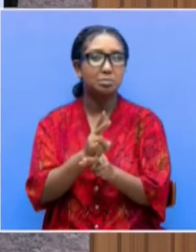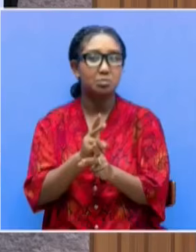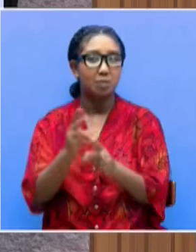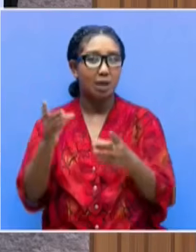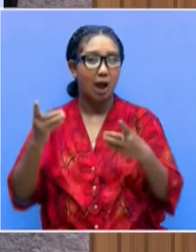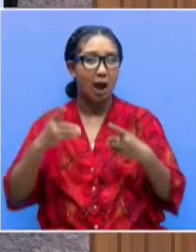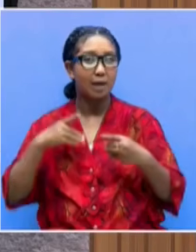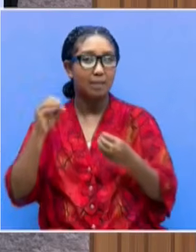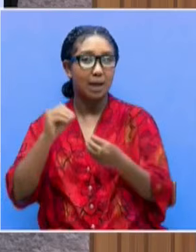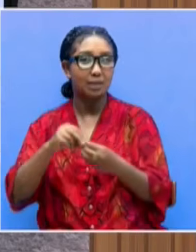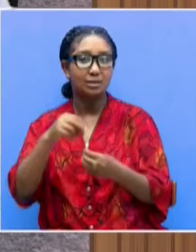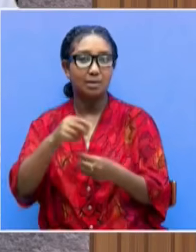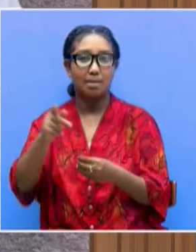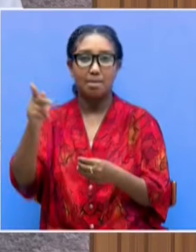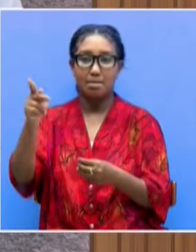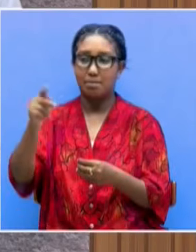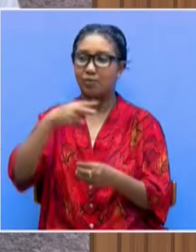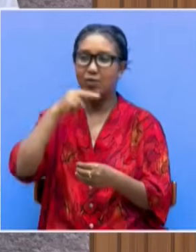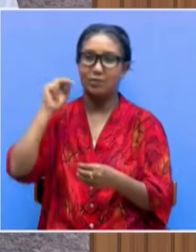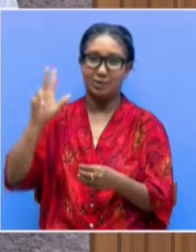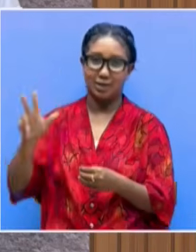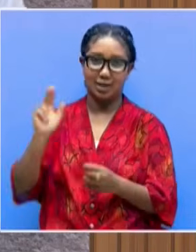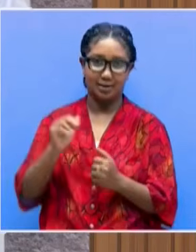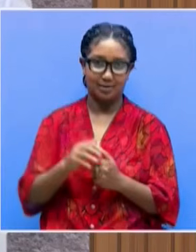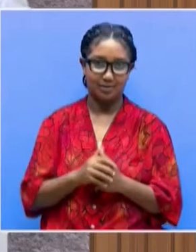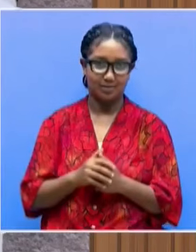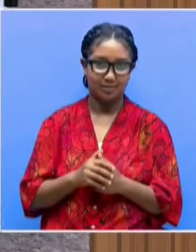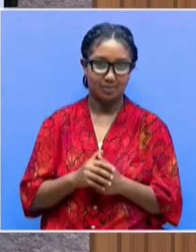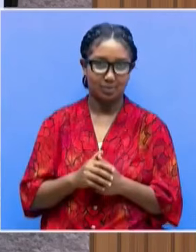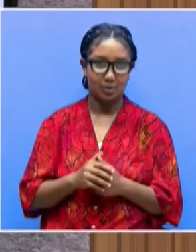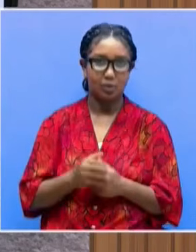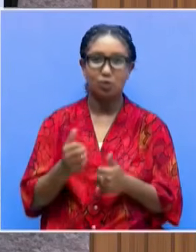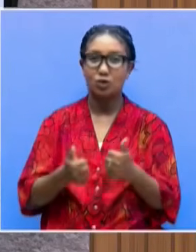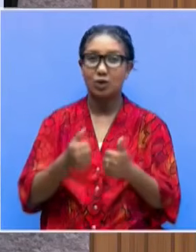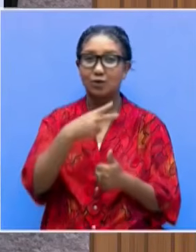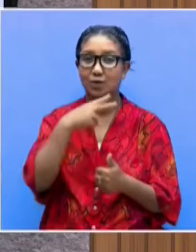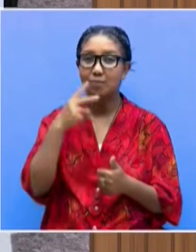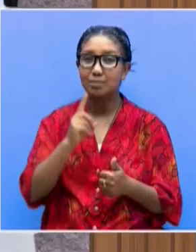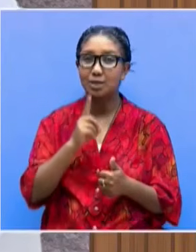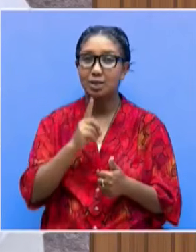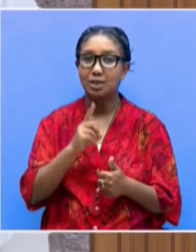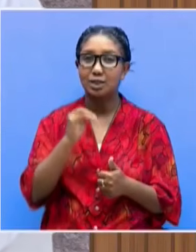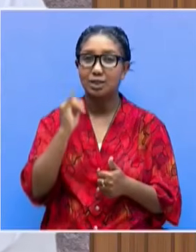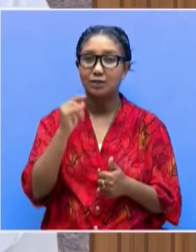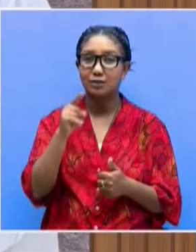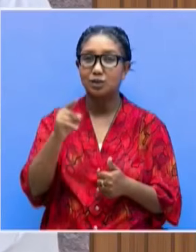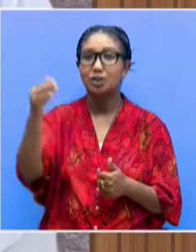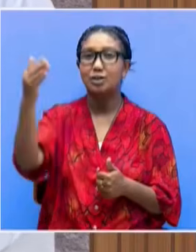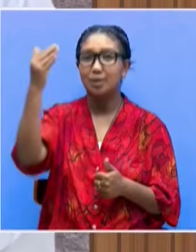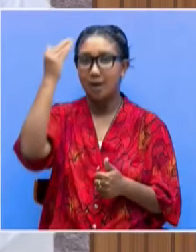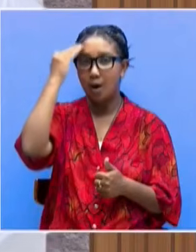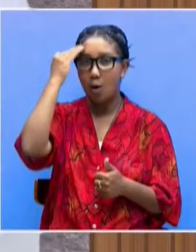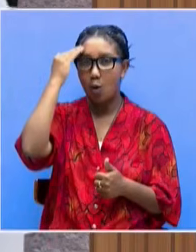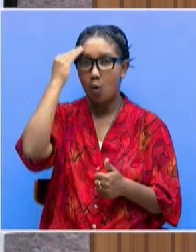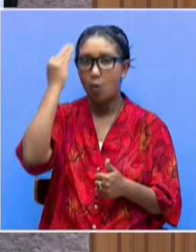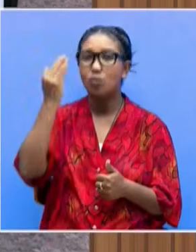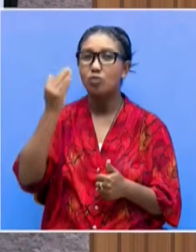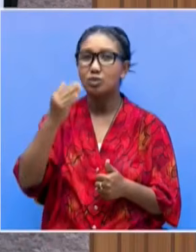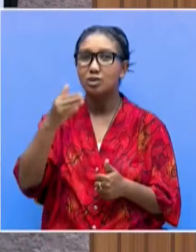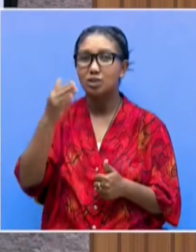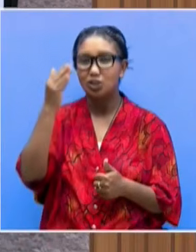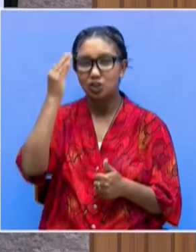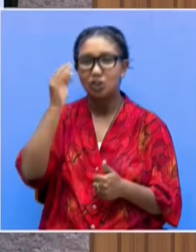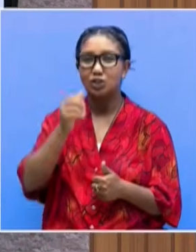Had plus past participle, right? So, which one is our verb? If she, no.